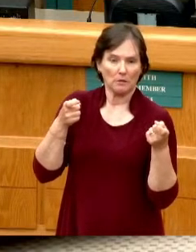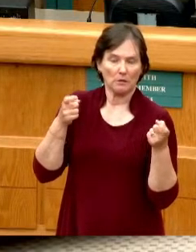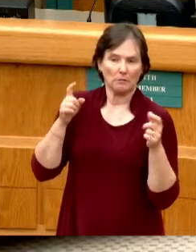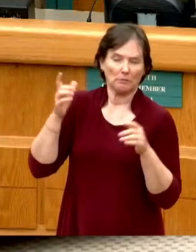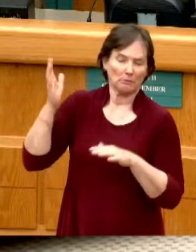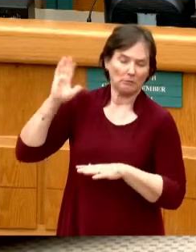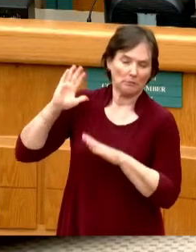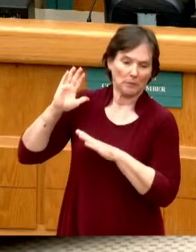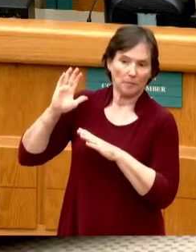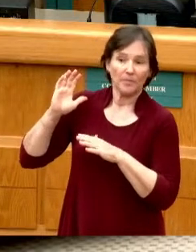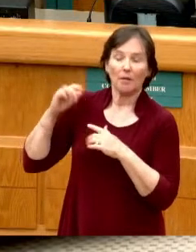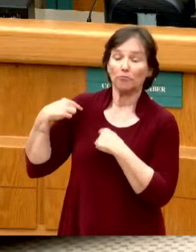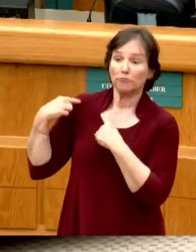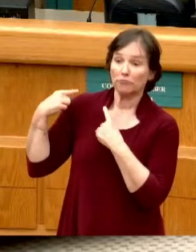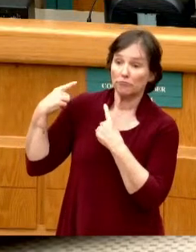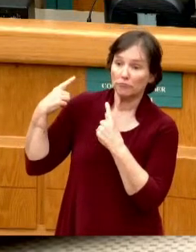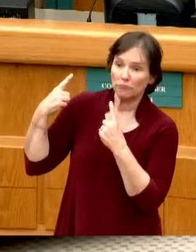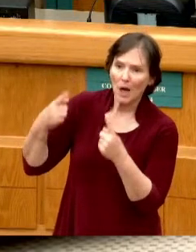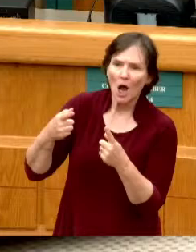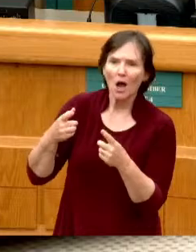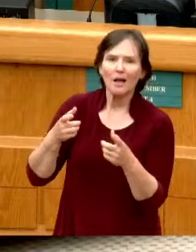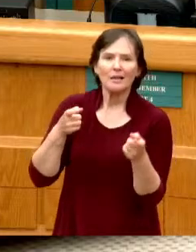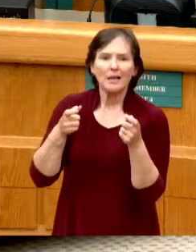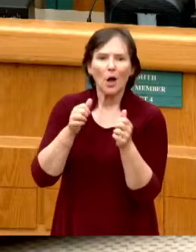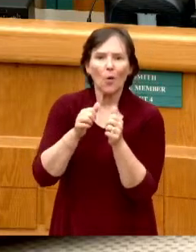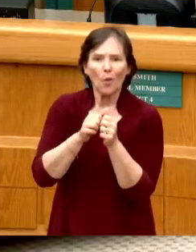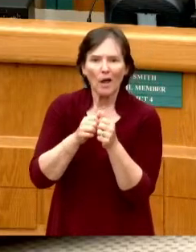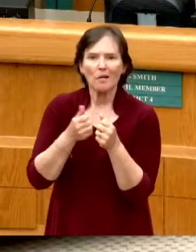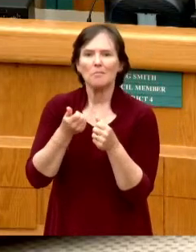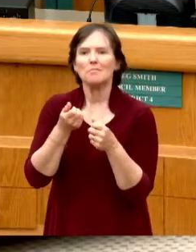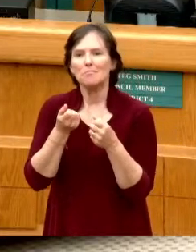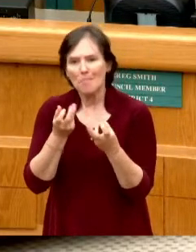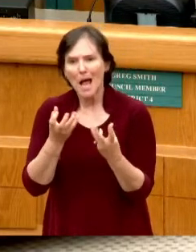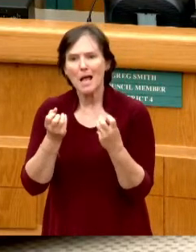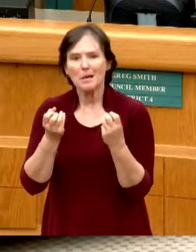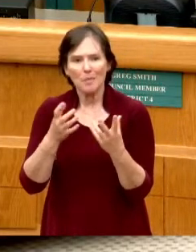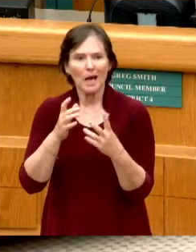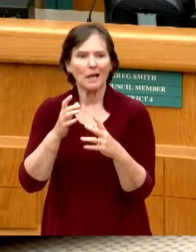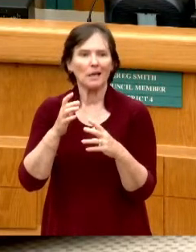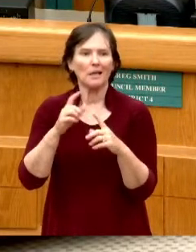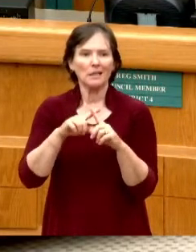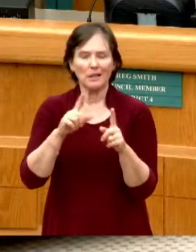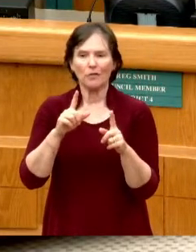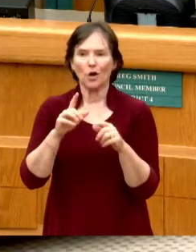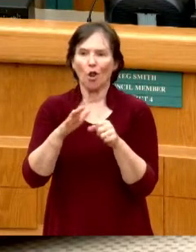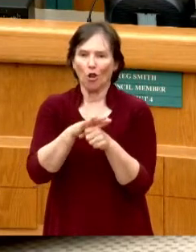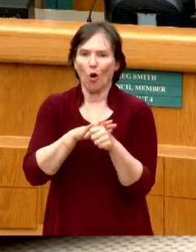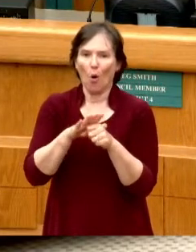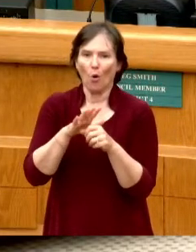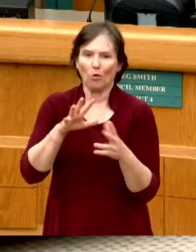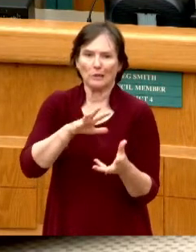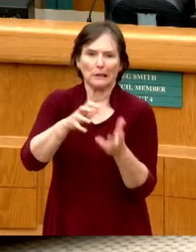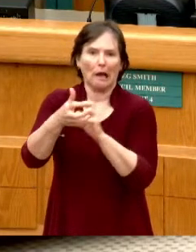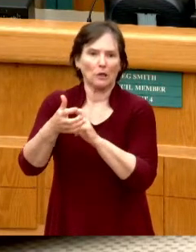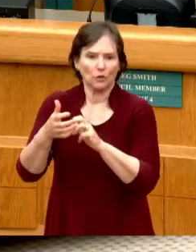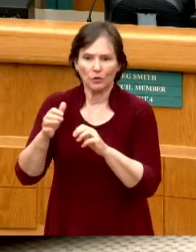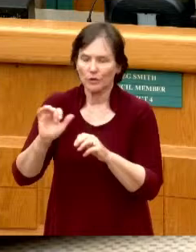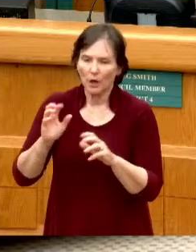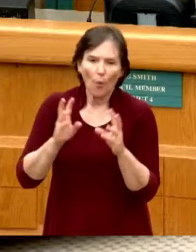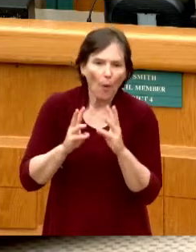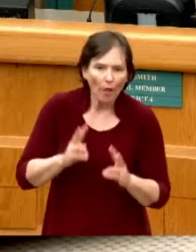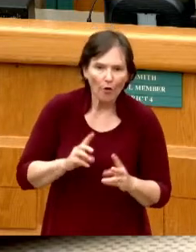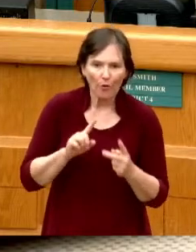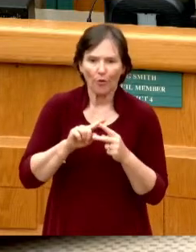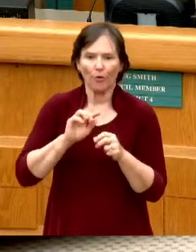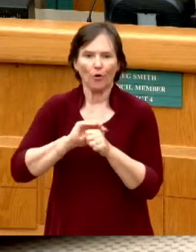disaster, but multiple local disasters, including multiple weather events. So having them on our team is not